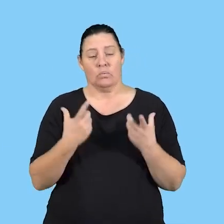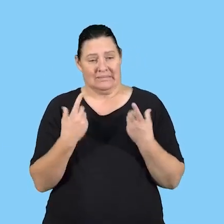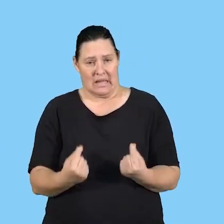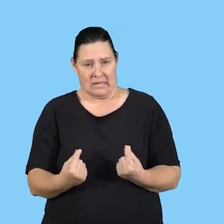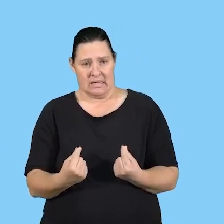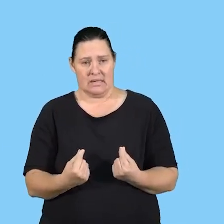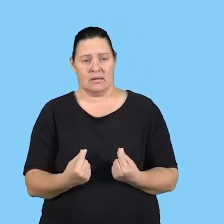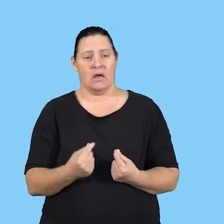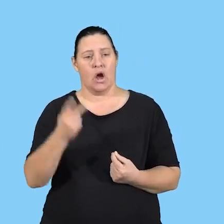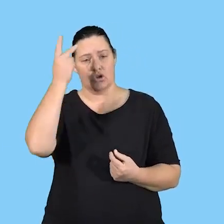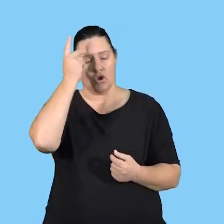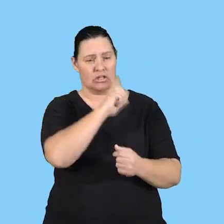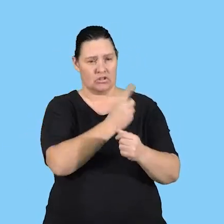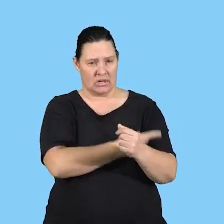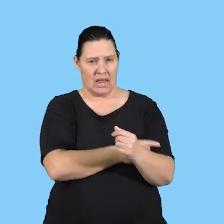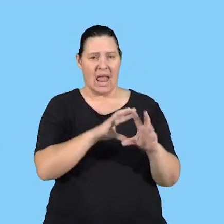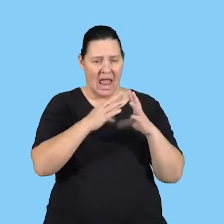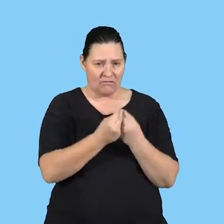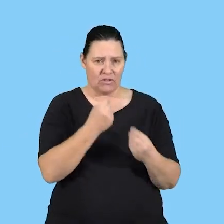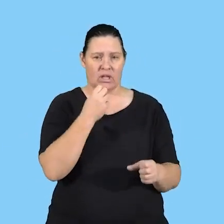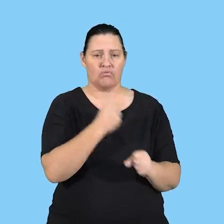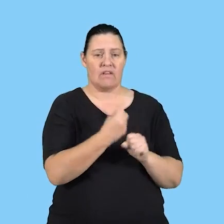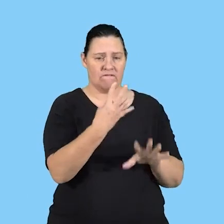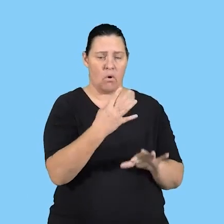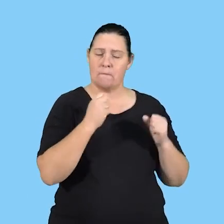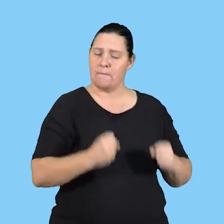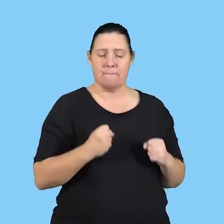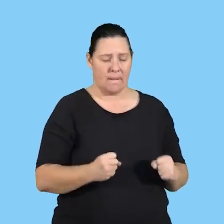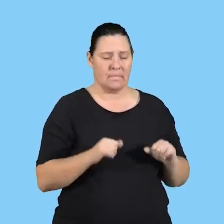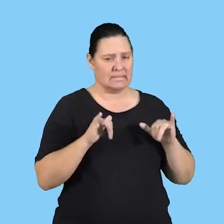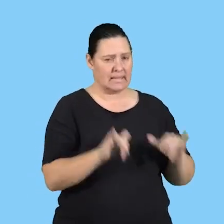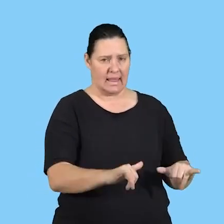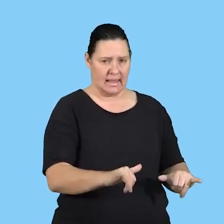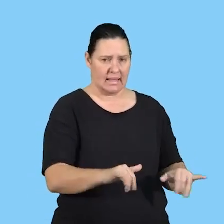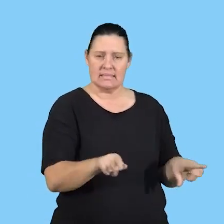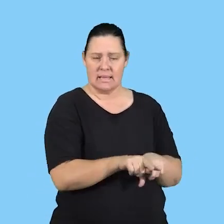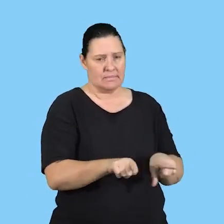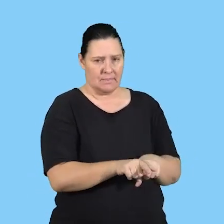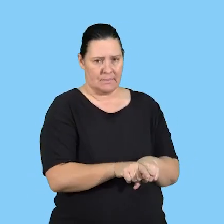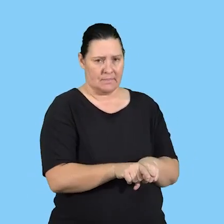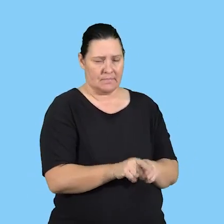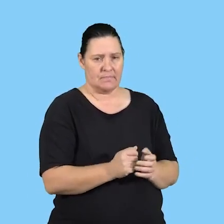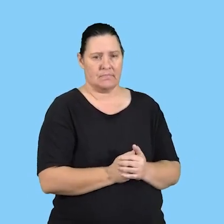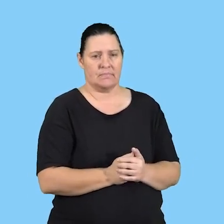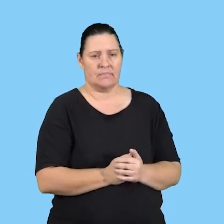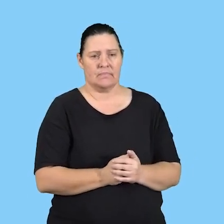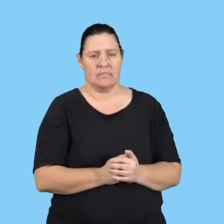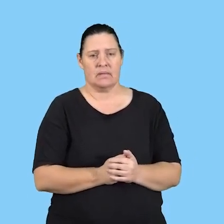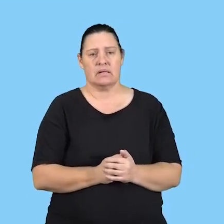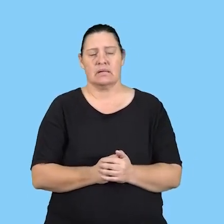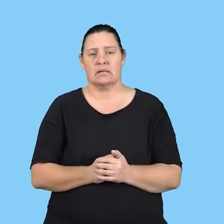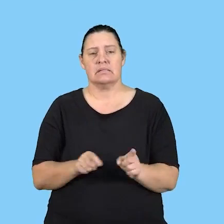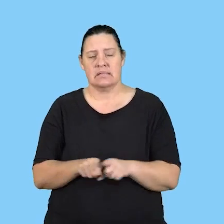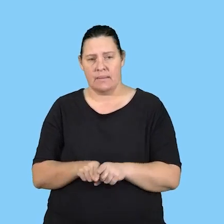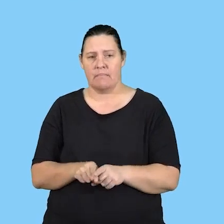in this knowledge strand is that we retained everything in grade 4, just as it is. And we